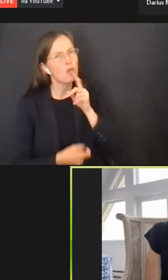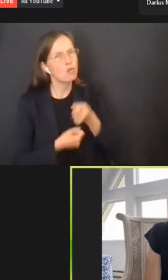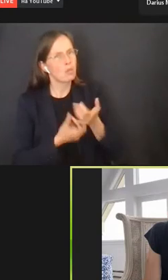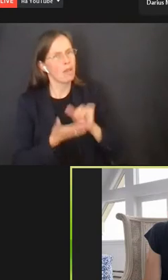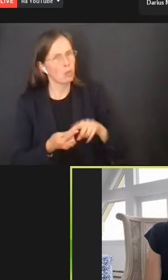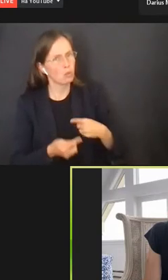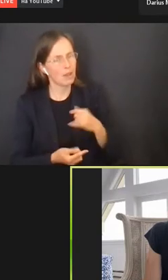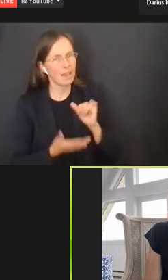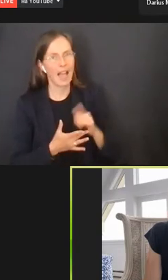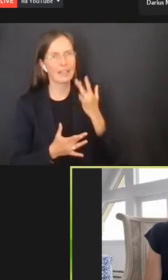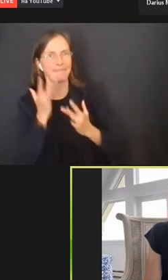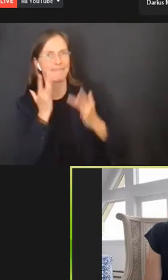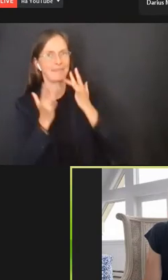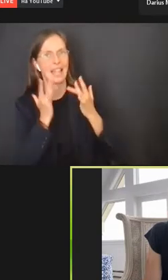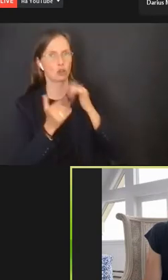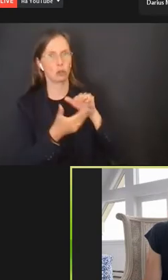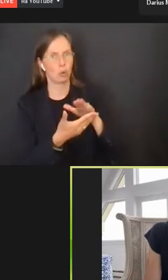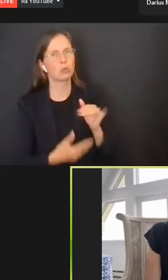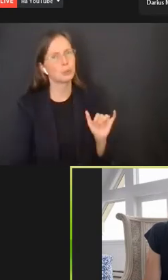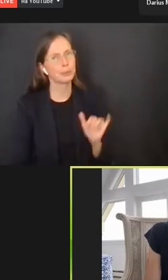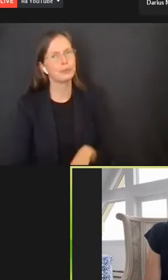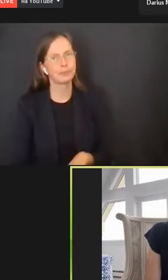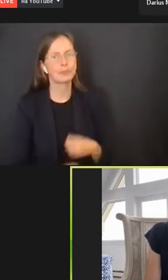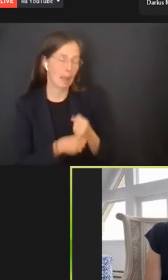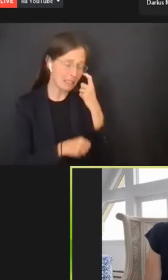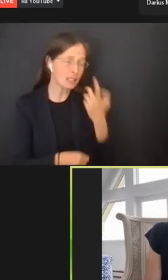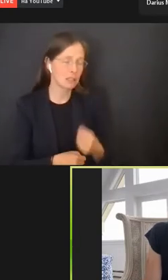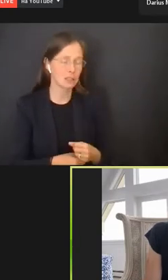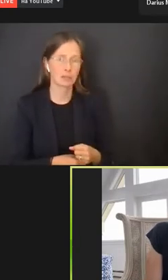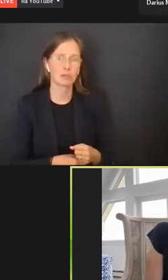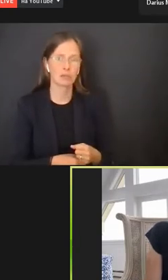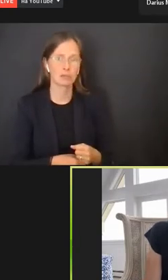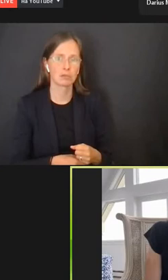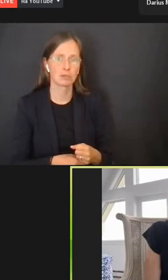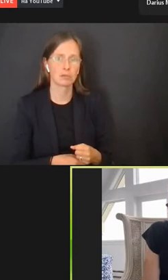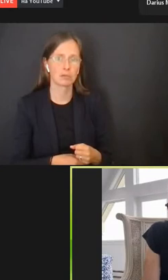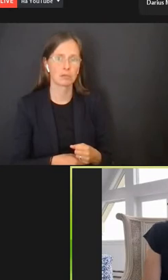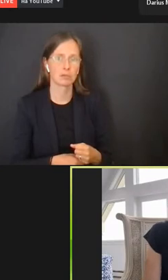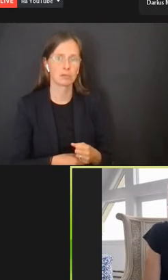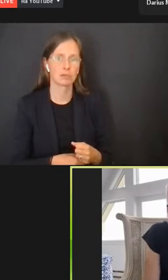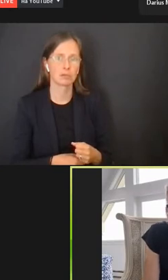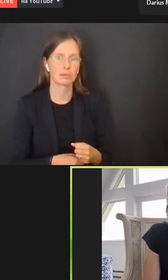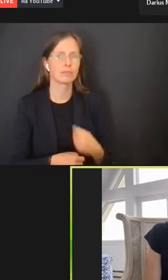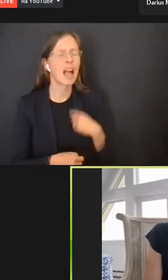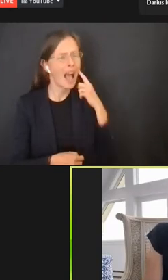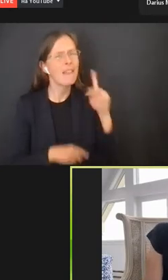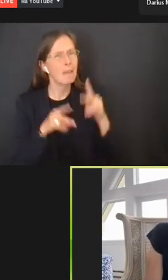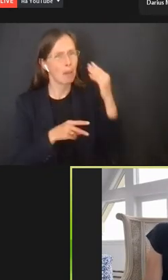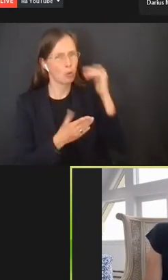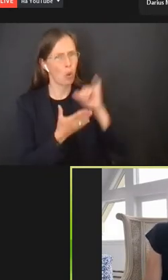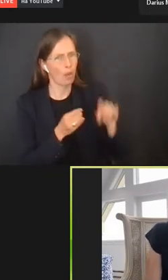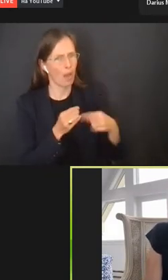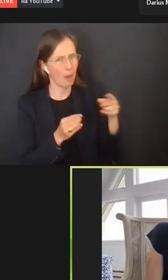model that you had working that way. Yeah, that makes sense actually, because, you know, and I think people know this about you, but it was a level of poverty that